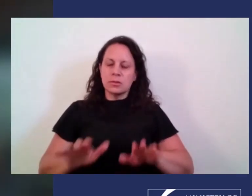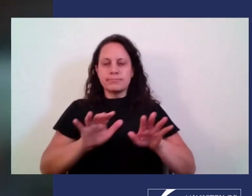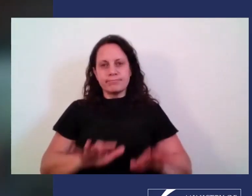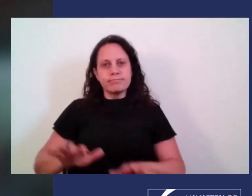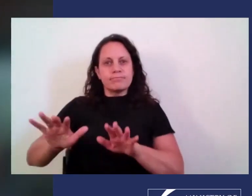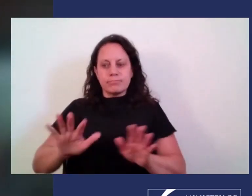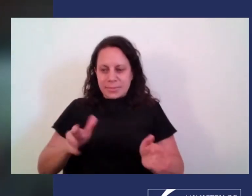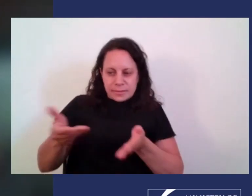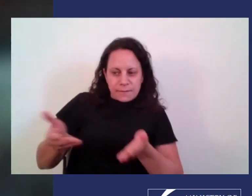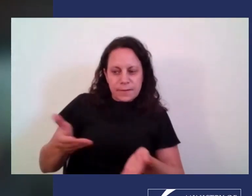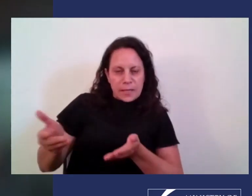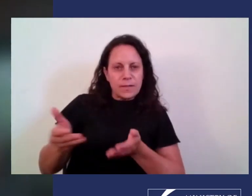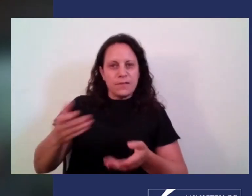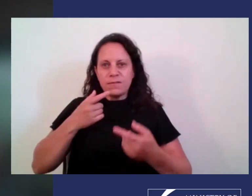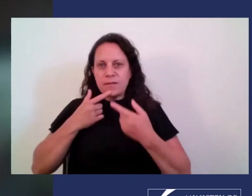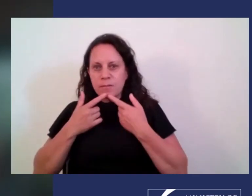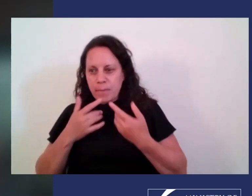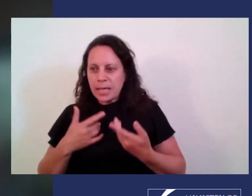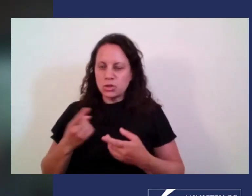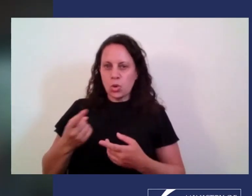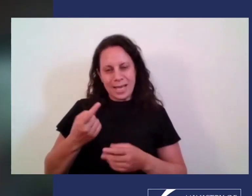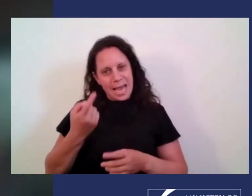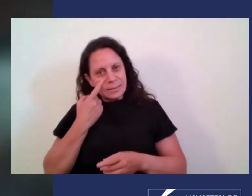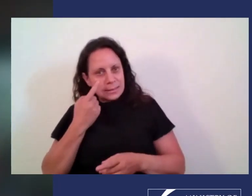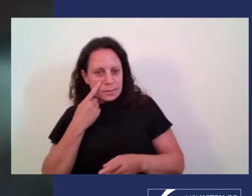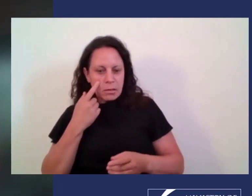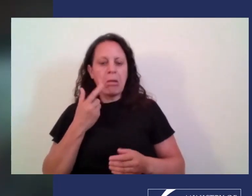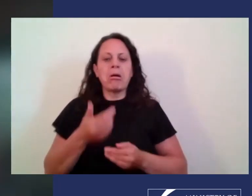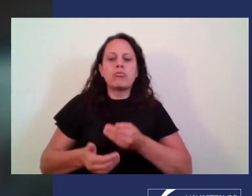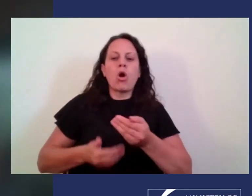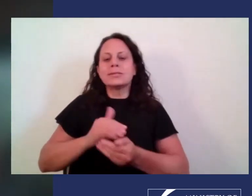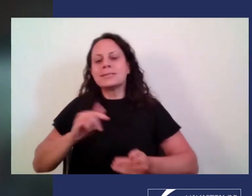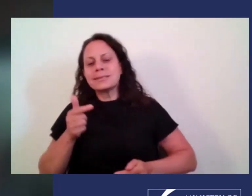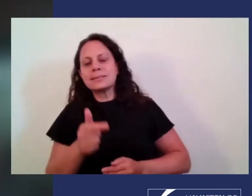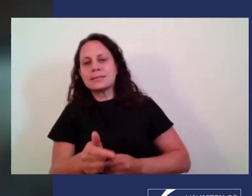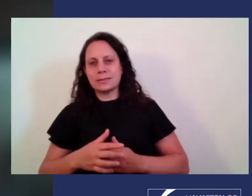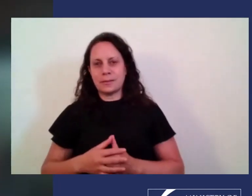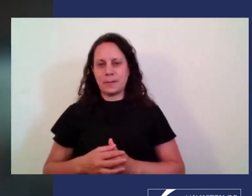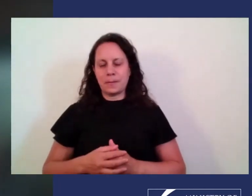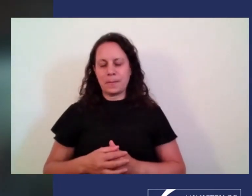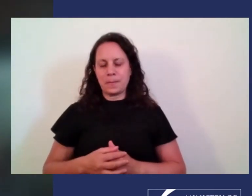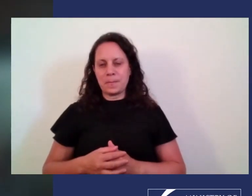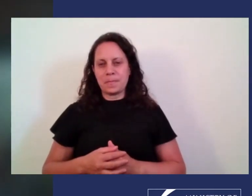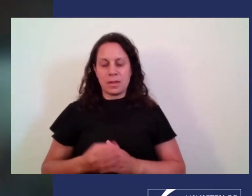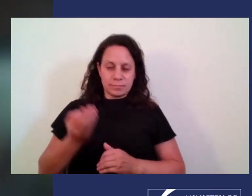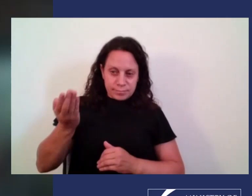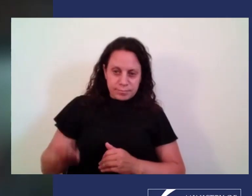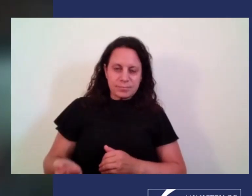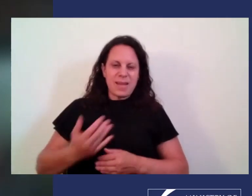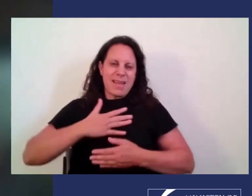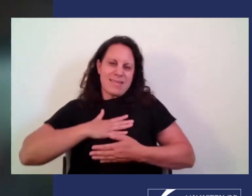he could see what would happen, and he has this. He